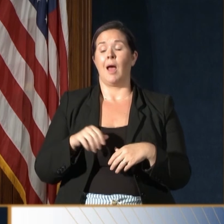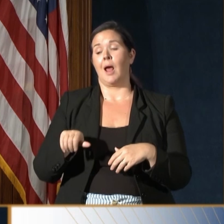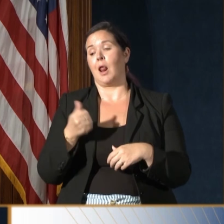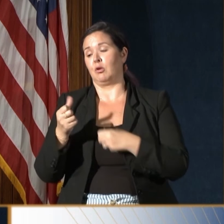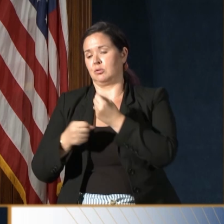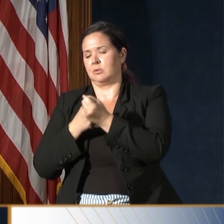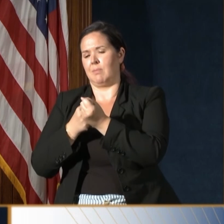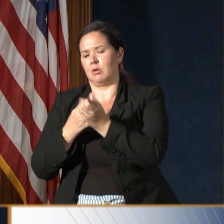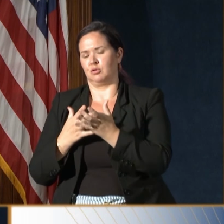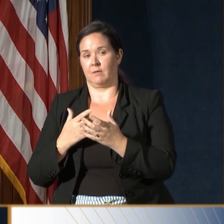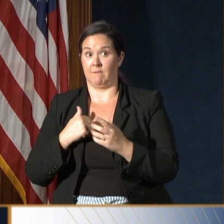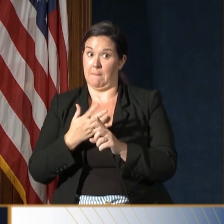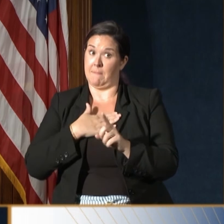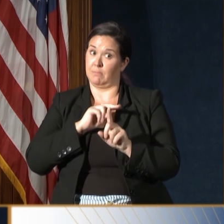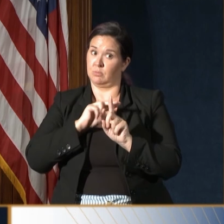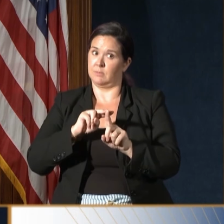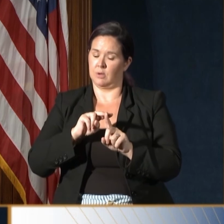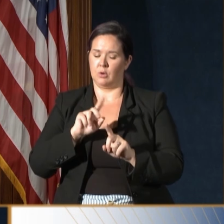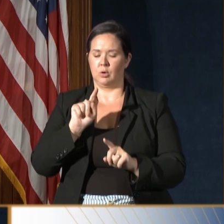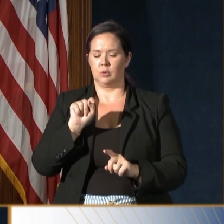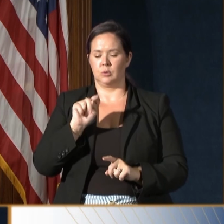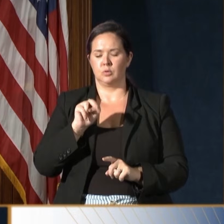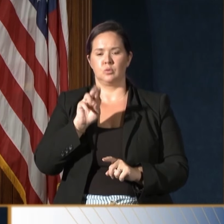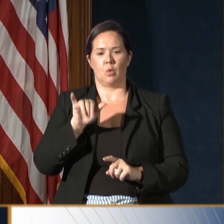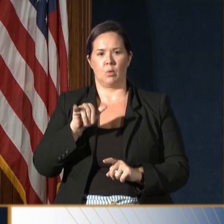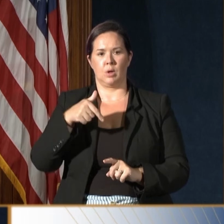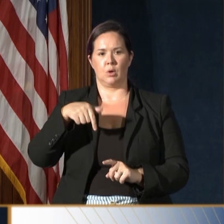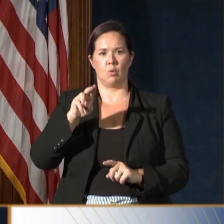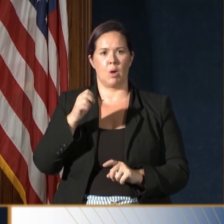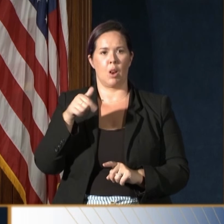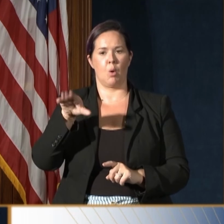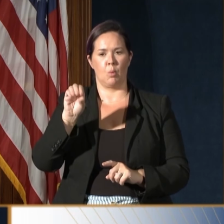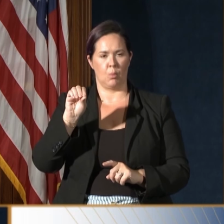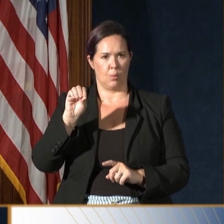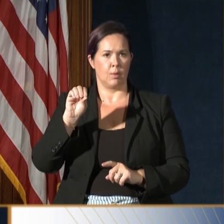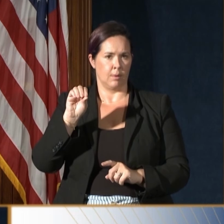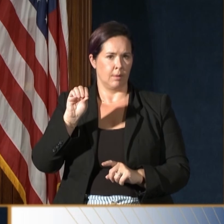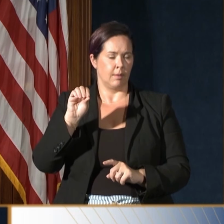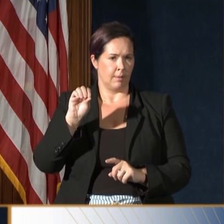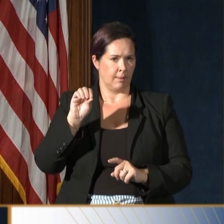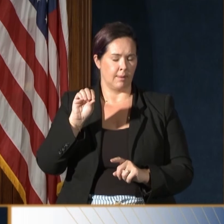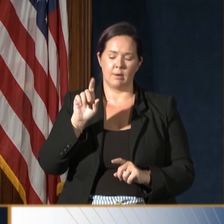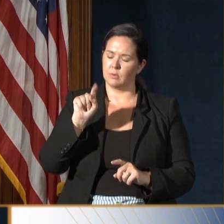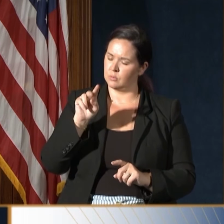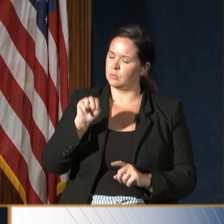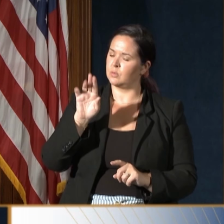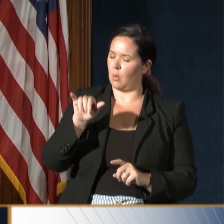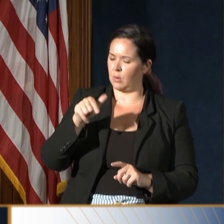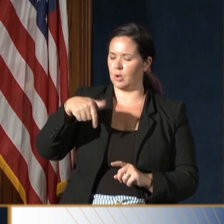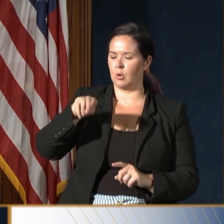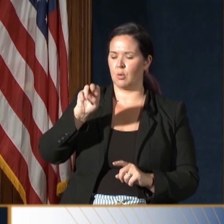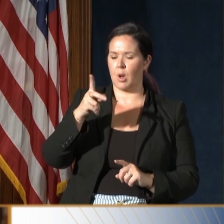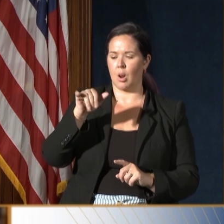Tony Coelho. Tony Coelho left the Congress,